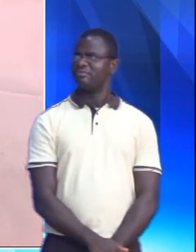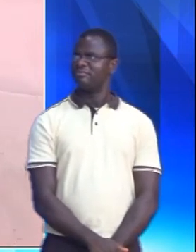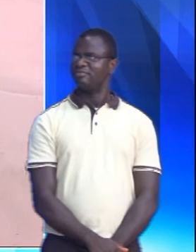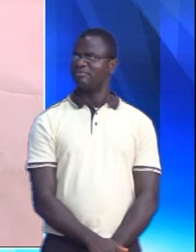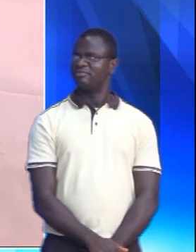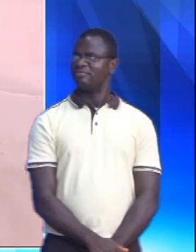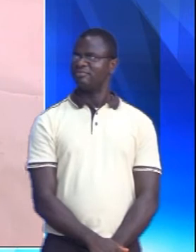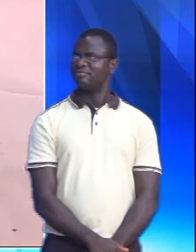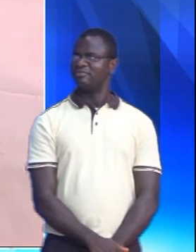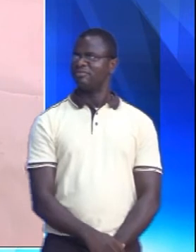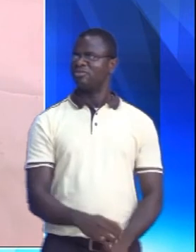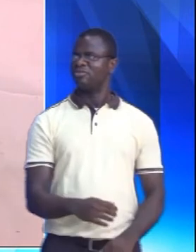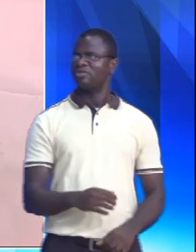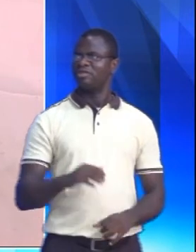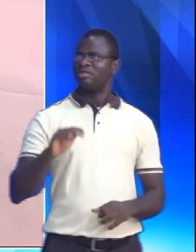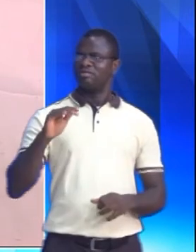with number